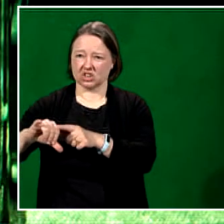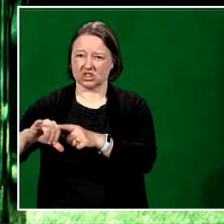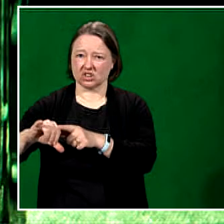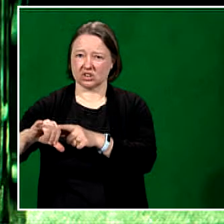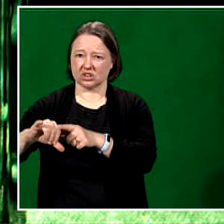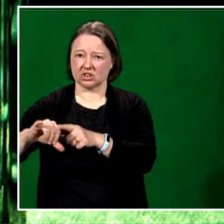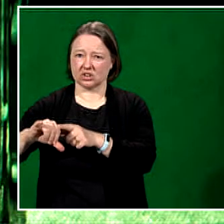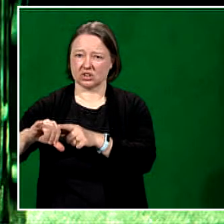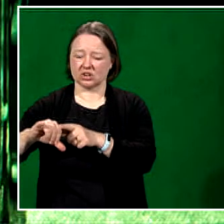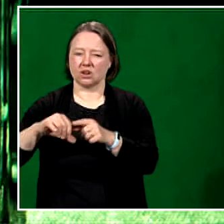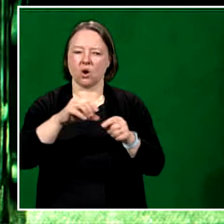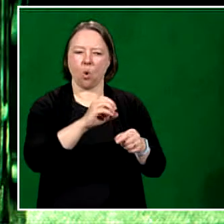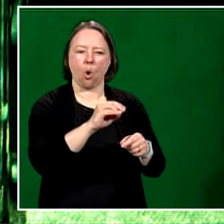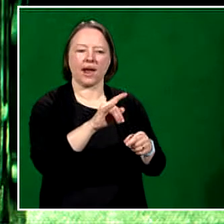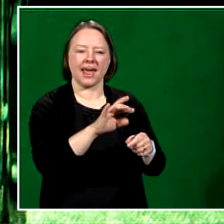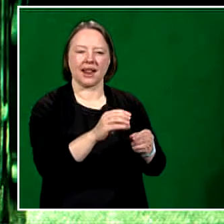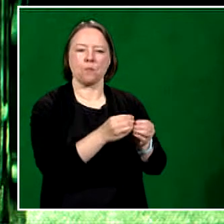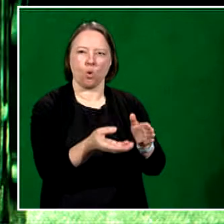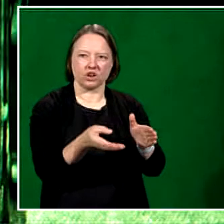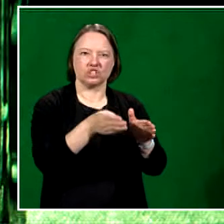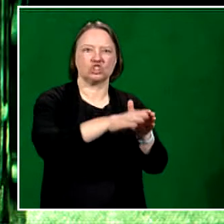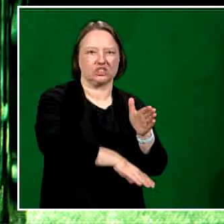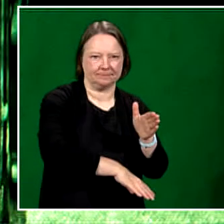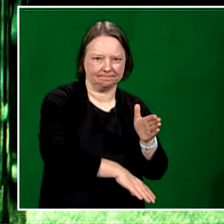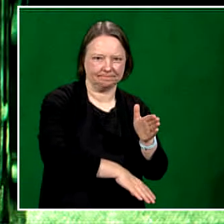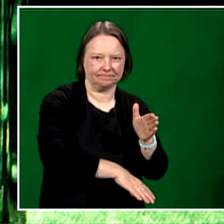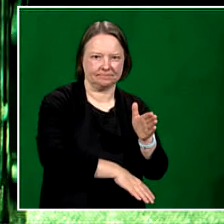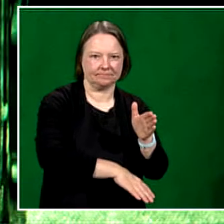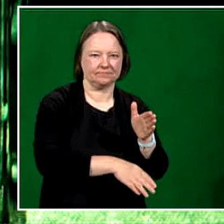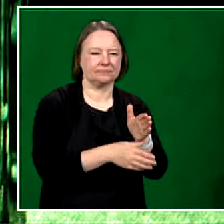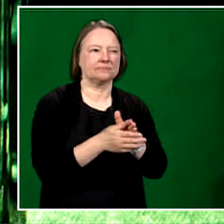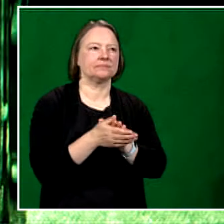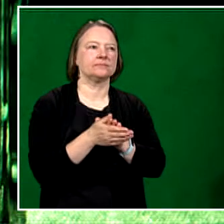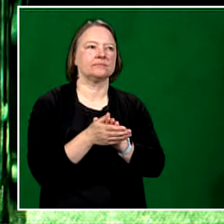cheaper for Rwandans. It